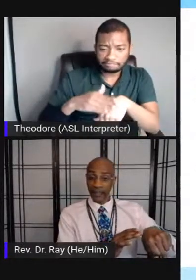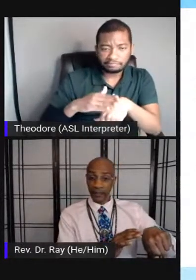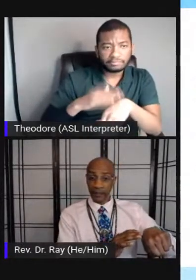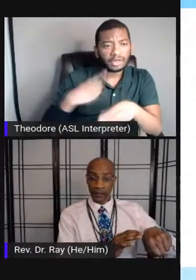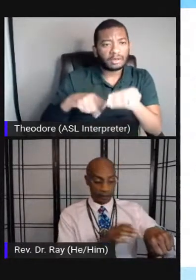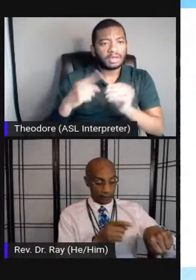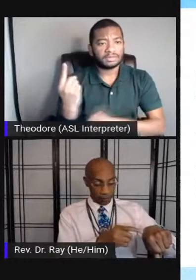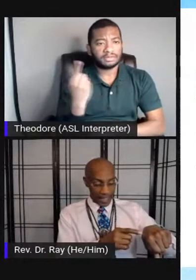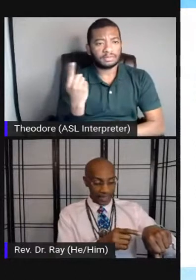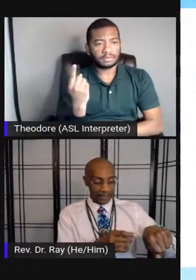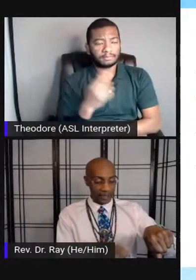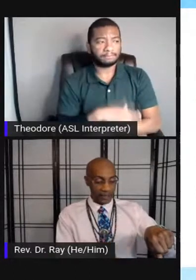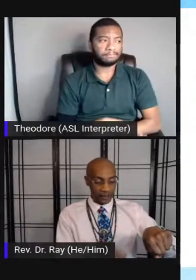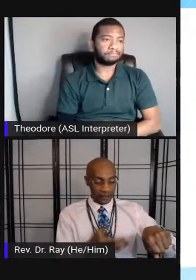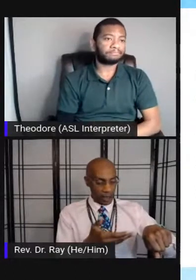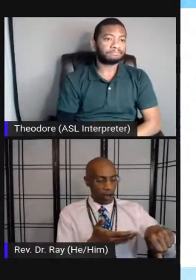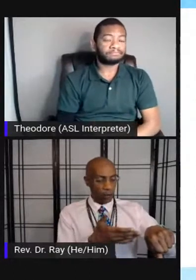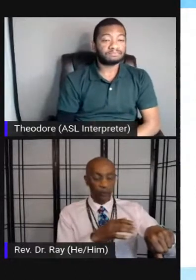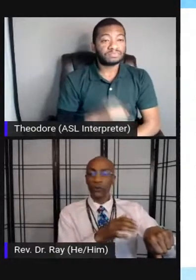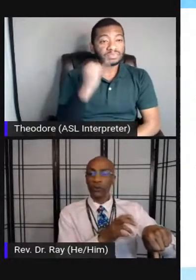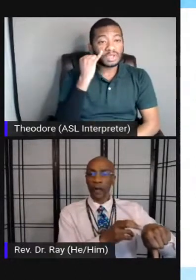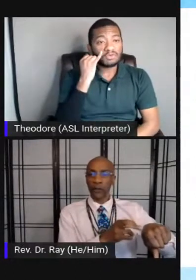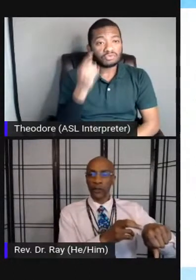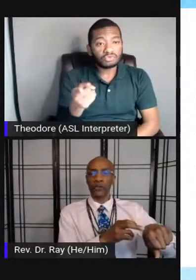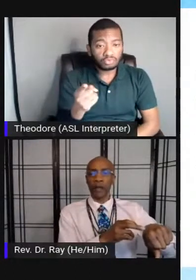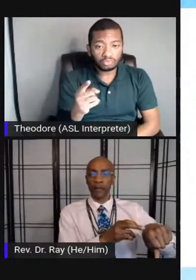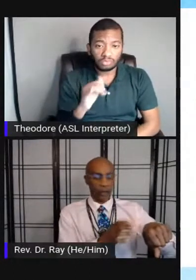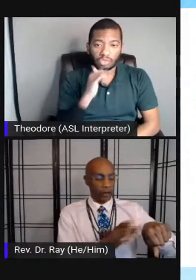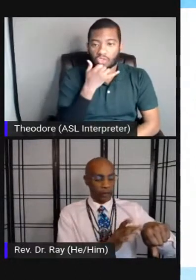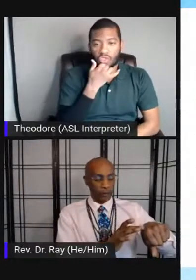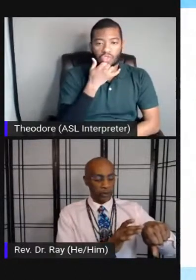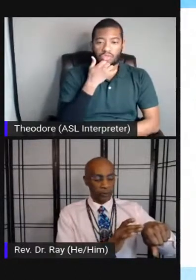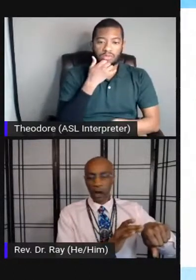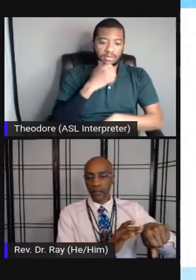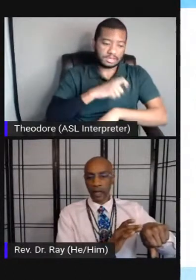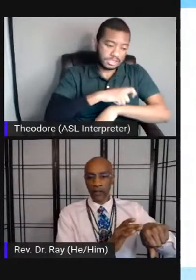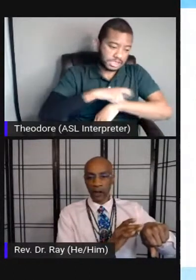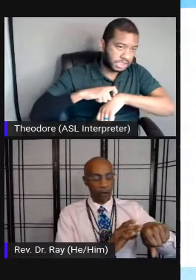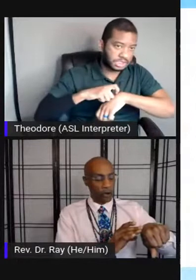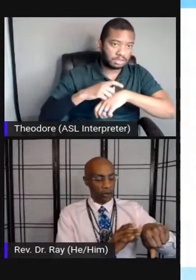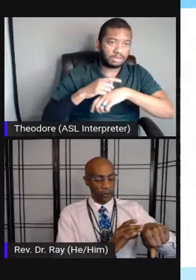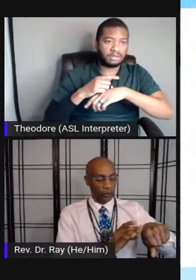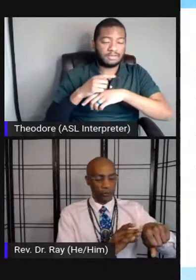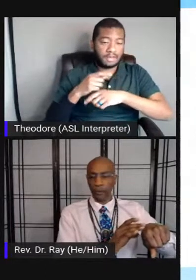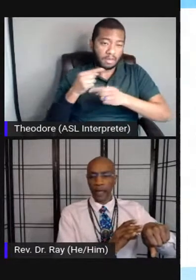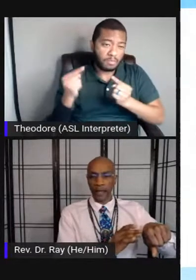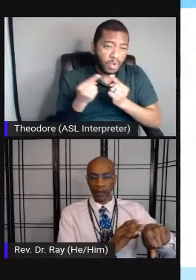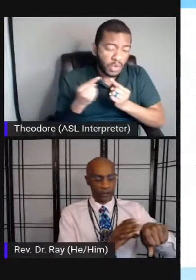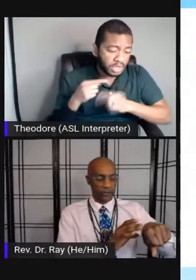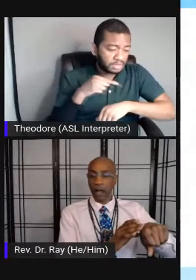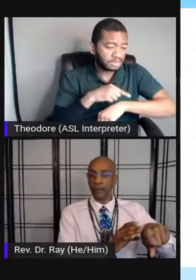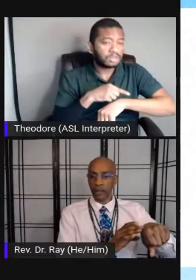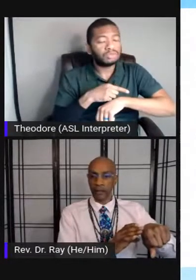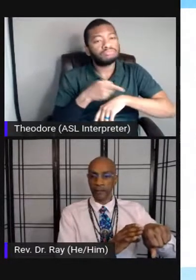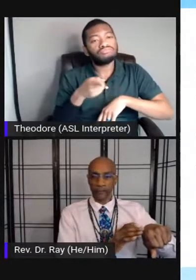pain, the pain is, oh, you might want to do something, you know, put some peroxide or alcohol on it or put a Band-Aid on